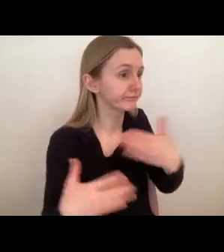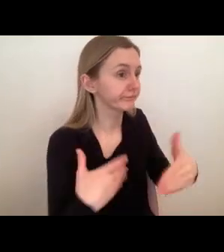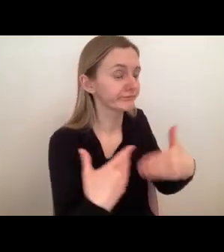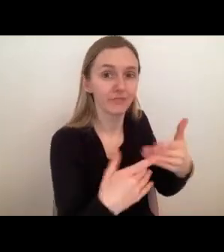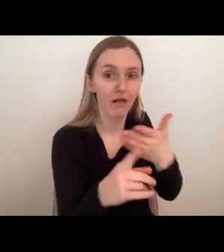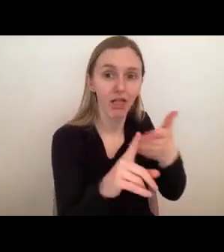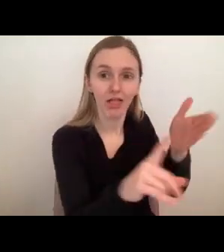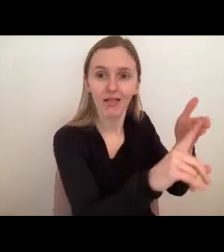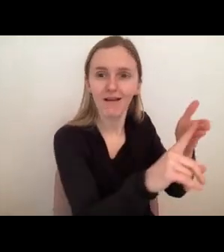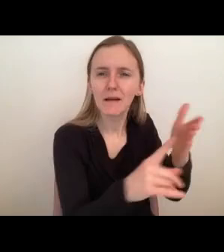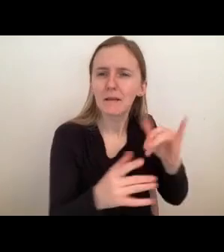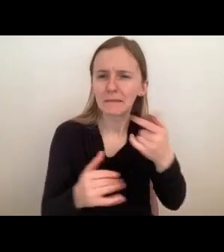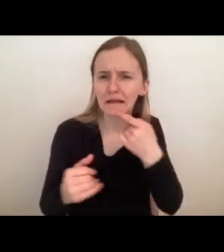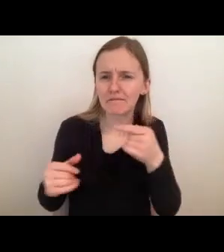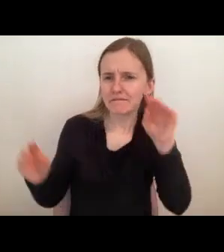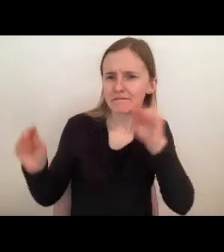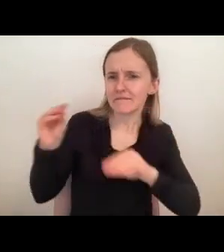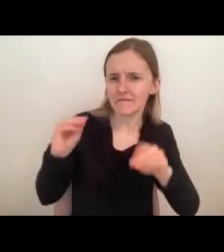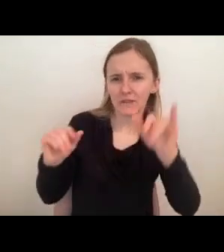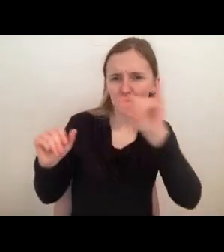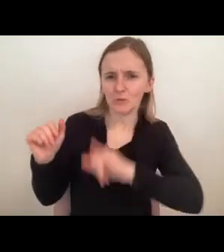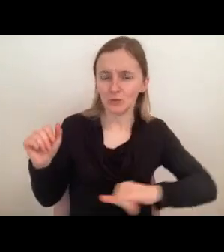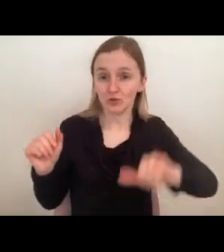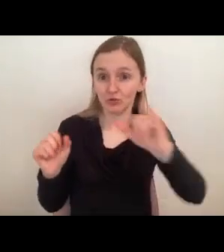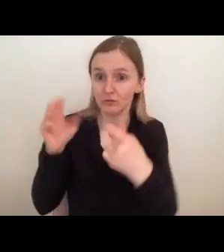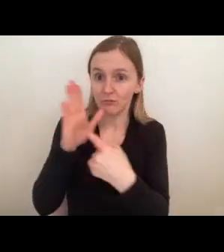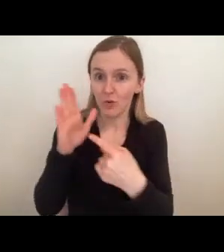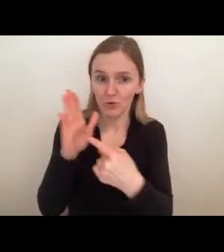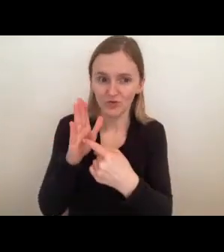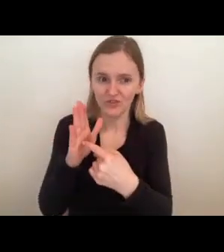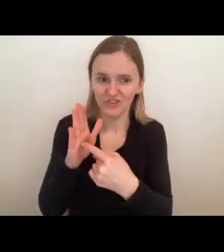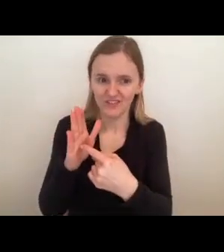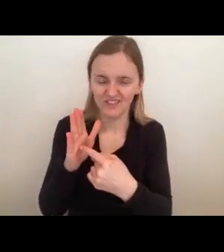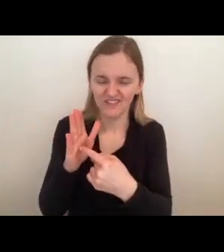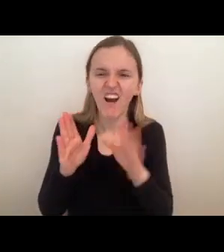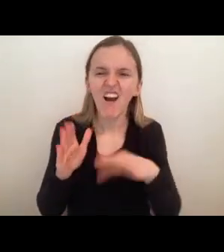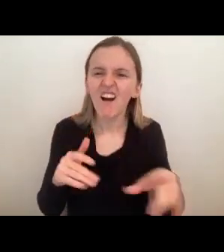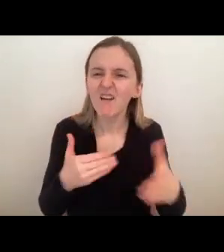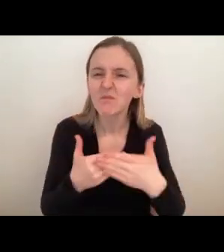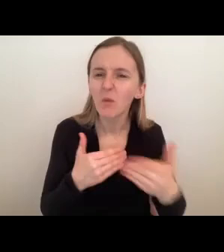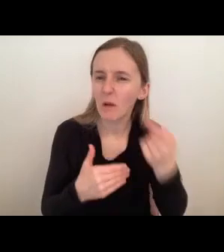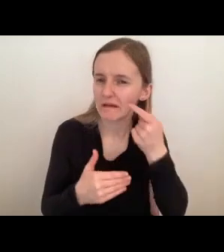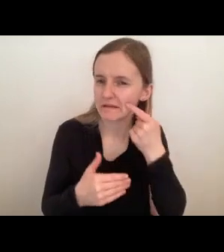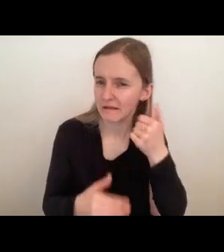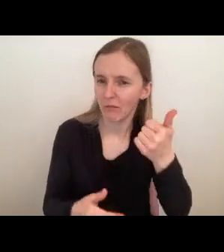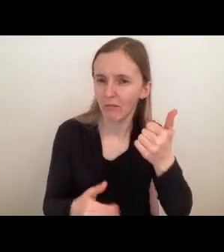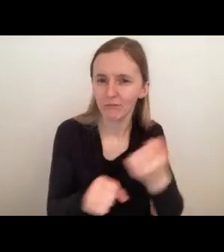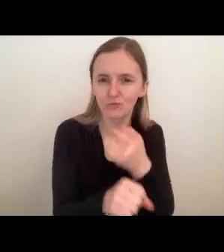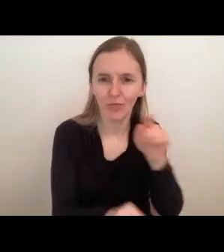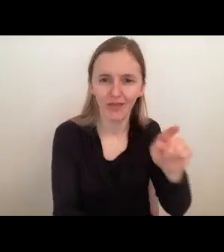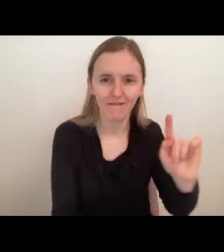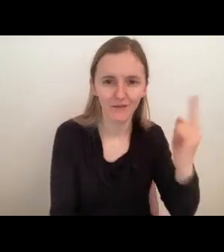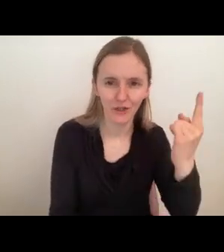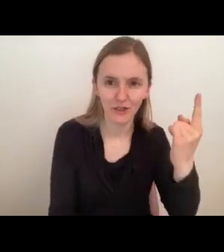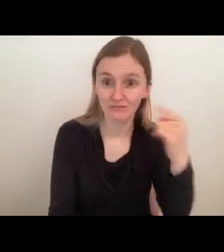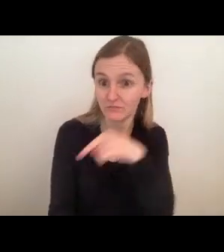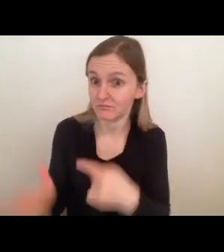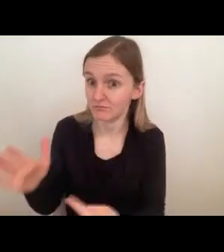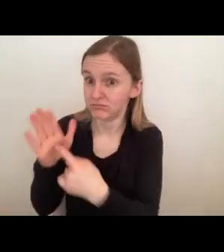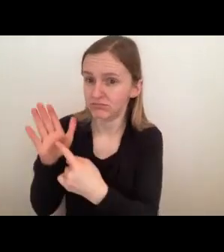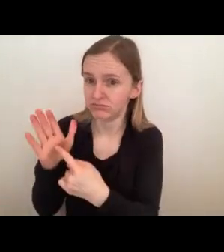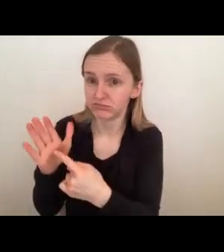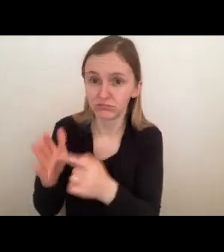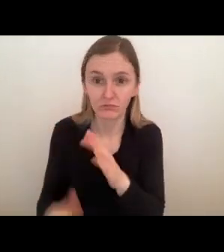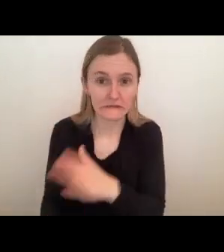important task. We might find that they tend to do things that are easier, or they might tend to do things that they prefer